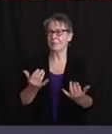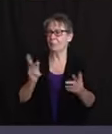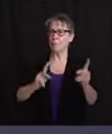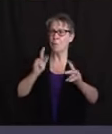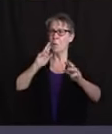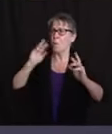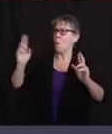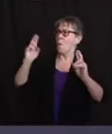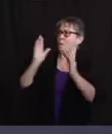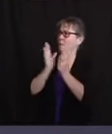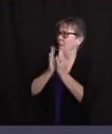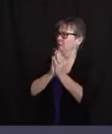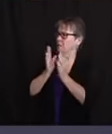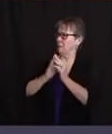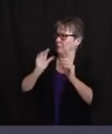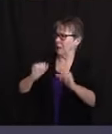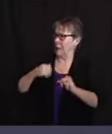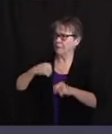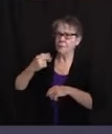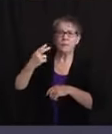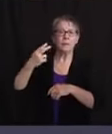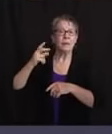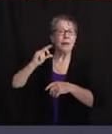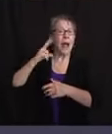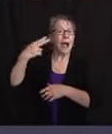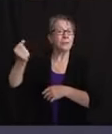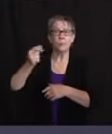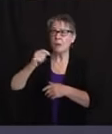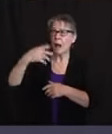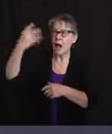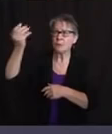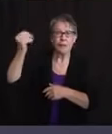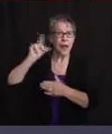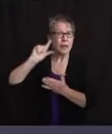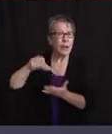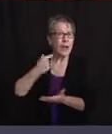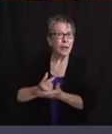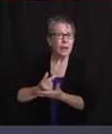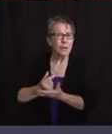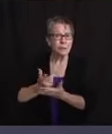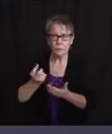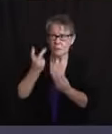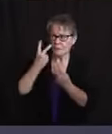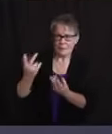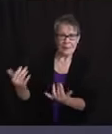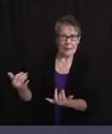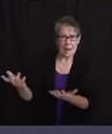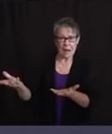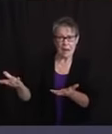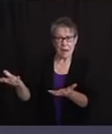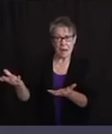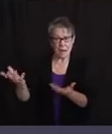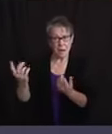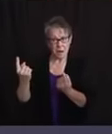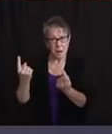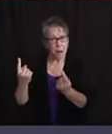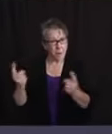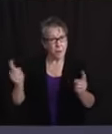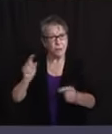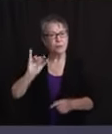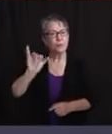hope, I would say the same thing about daycare and about summer camp. I just can't tell you when. Thank you. Sir, are you